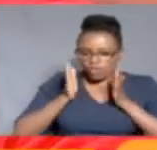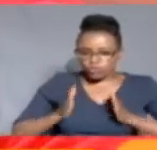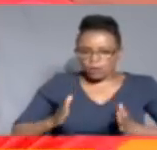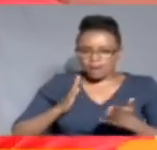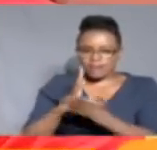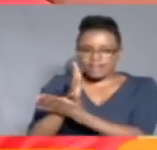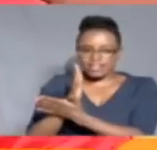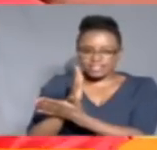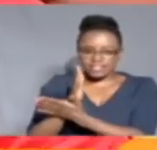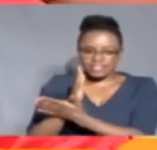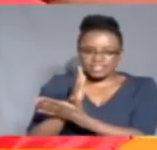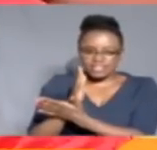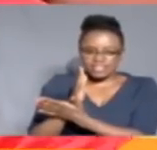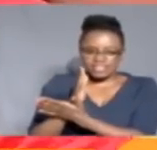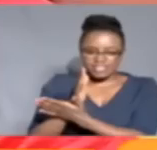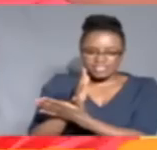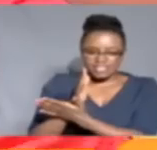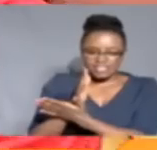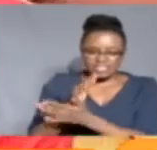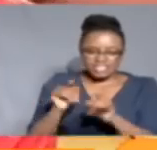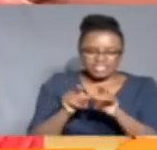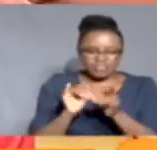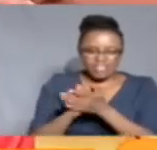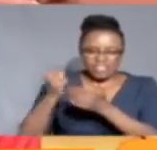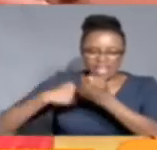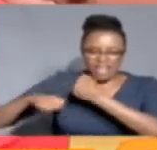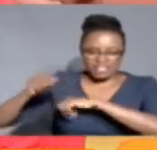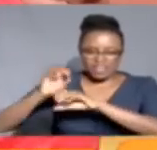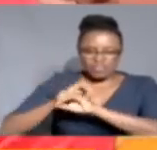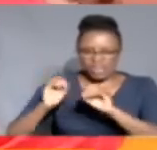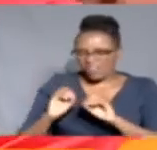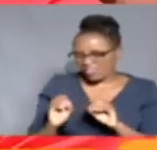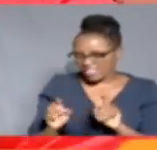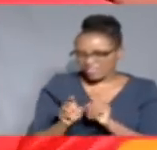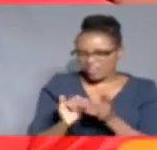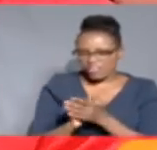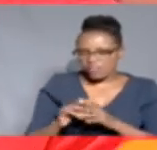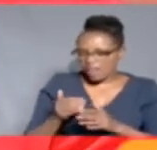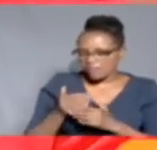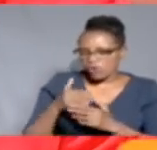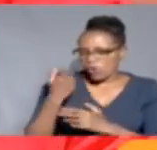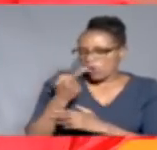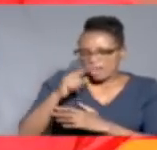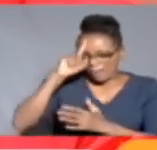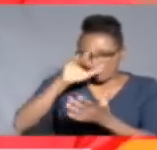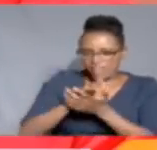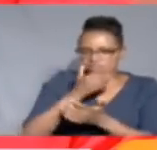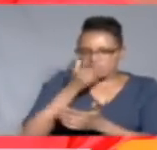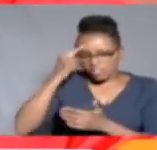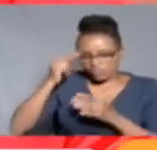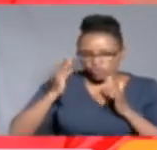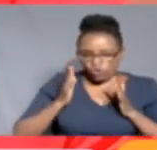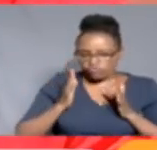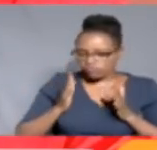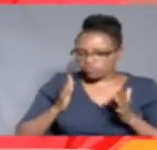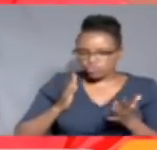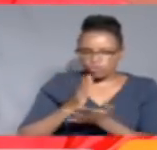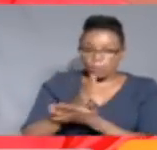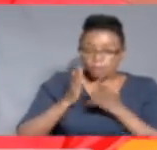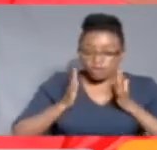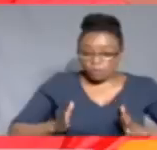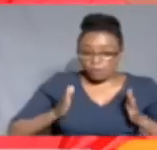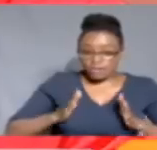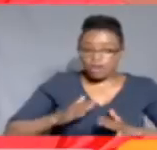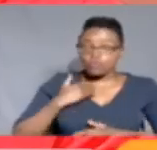rights, not even an activist. I just believe in the best for humanity. First of all, I just need to